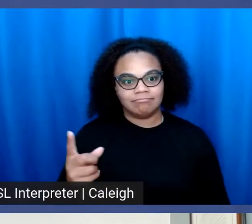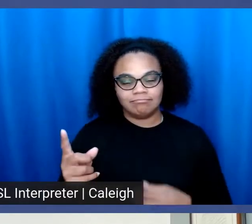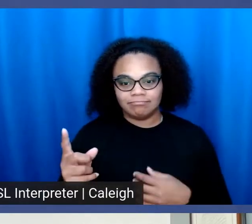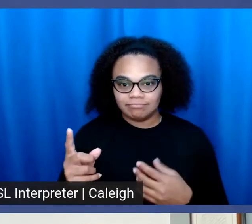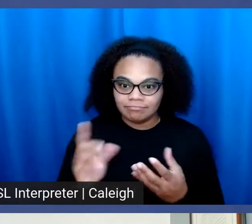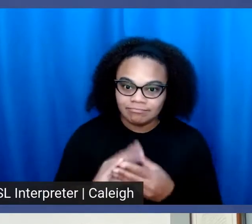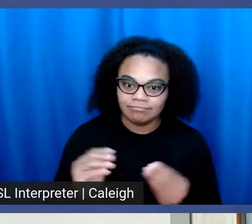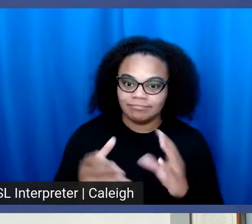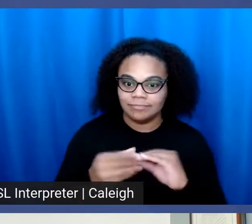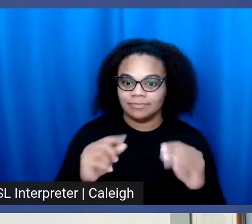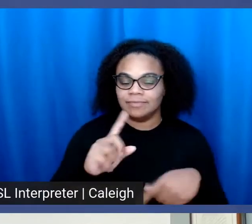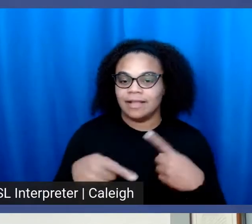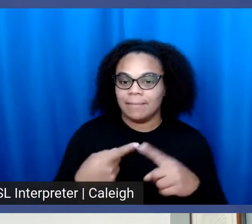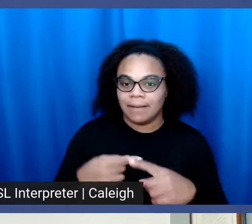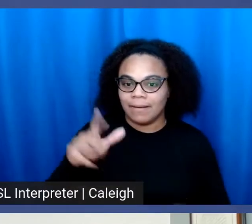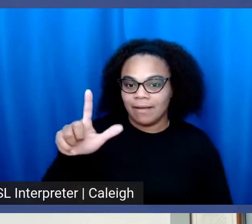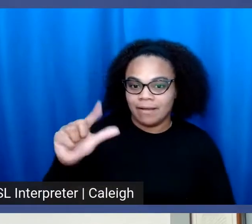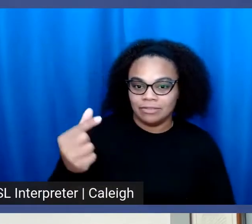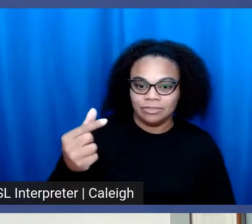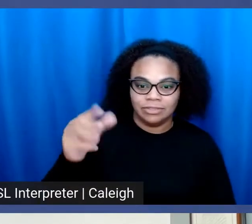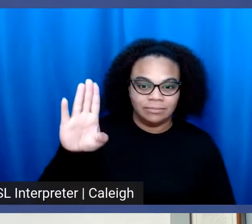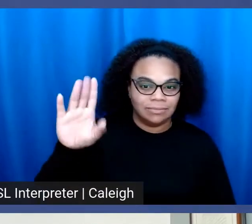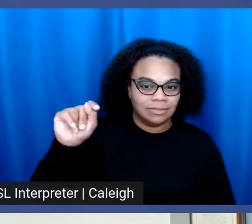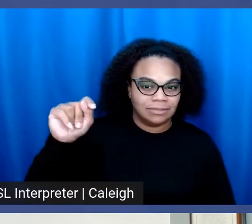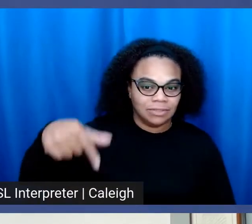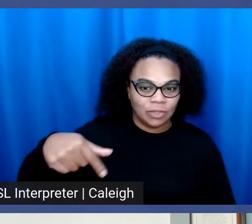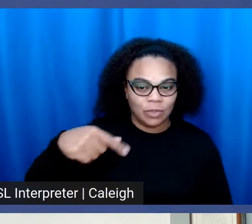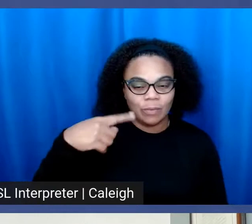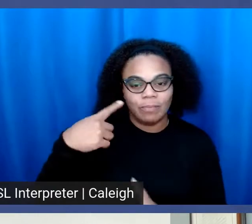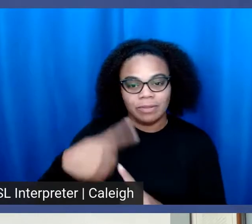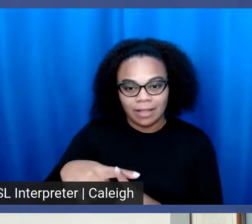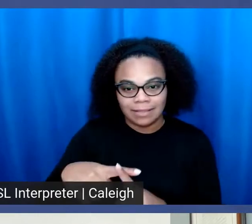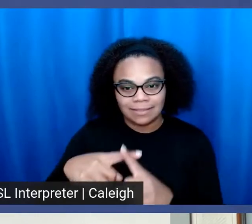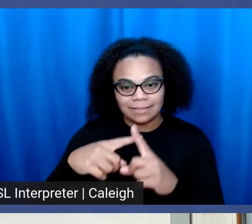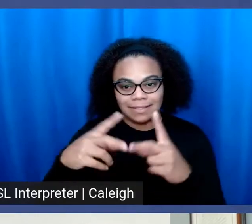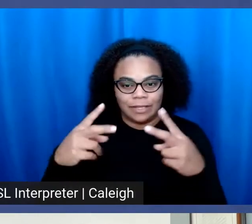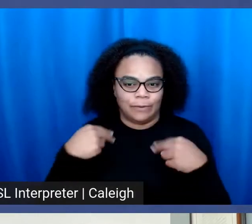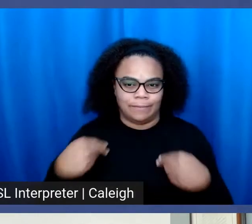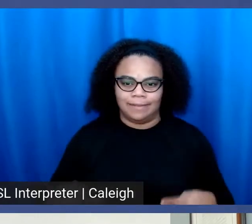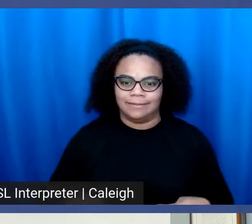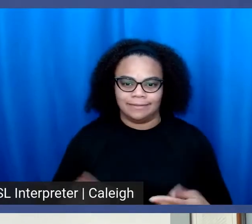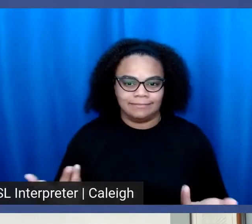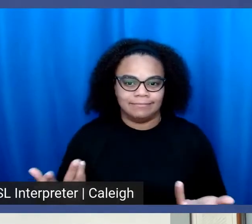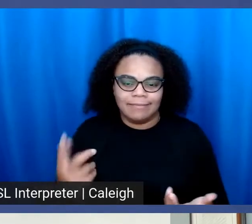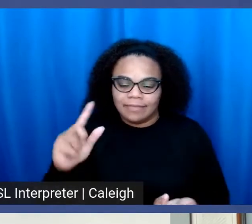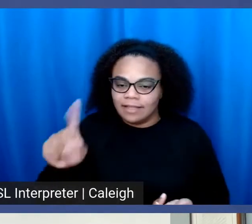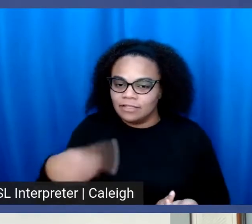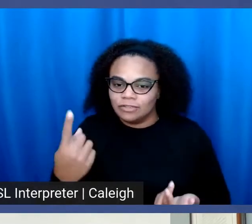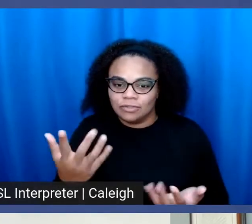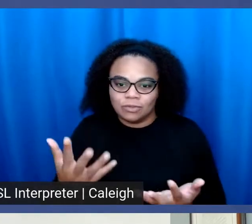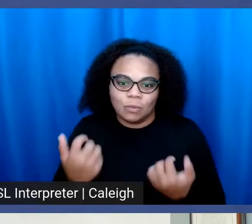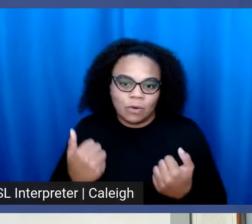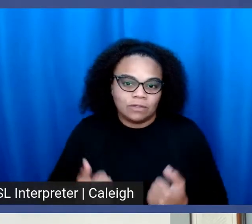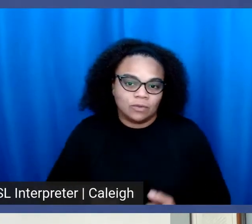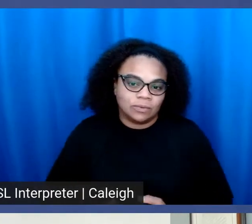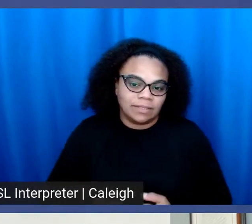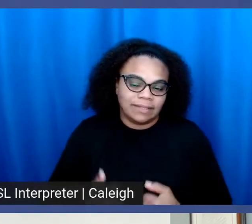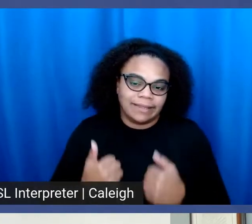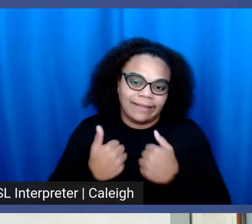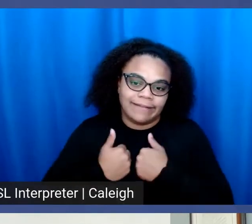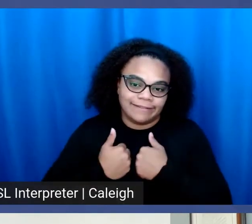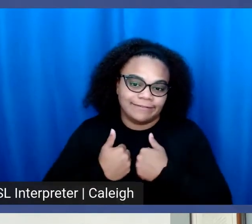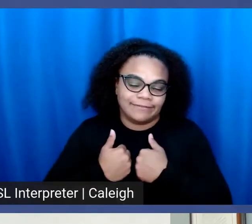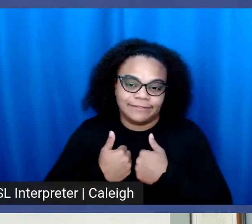human beings who really just want to live their lives and not have to go back in a